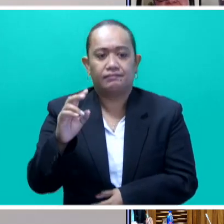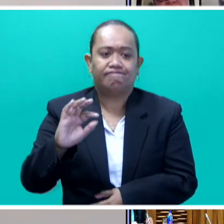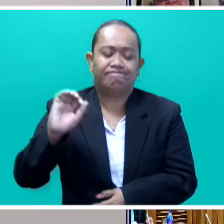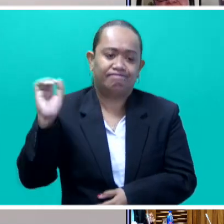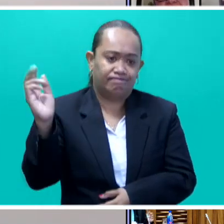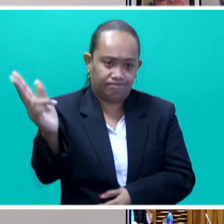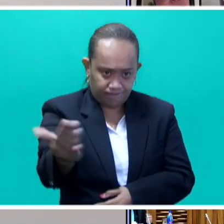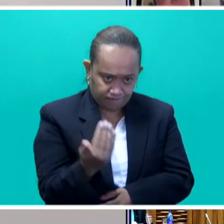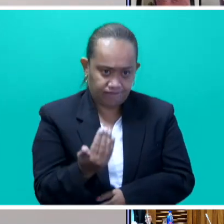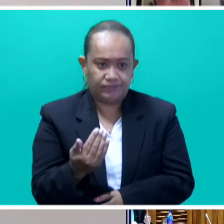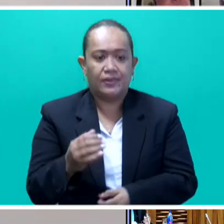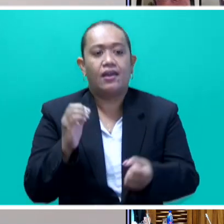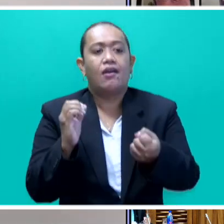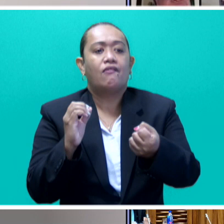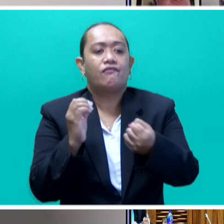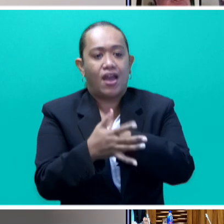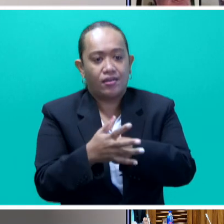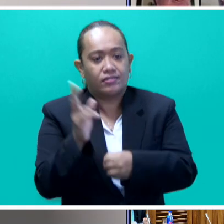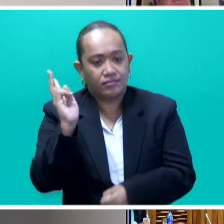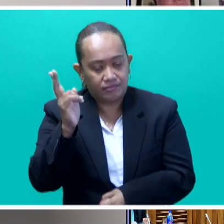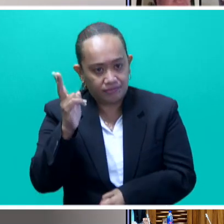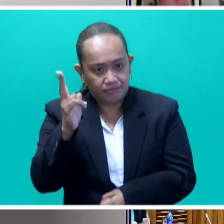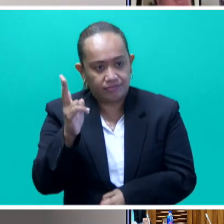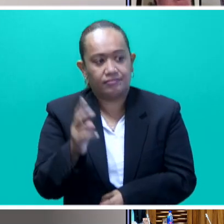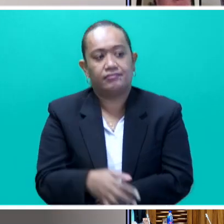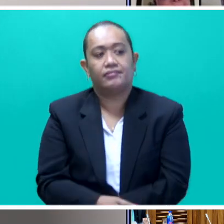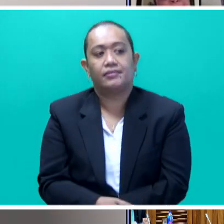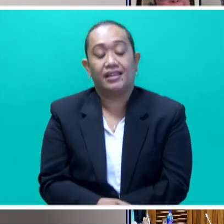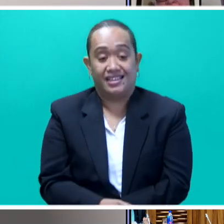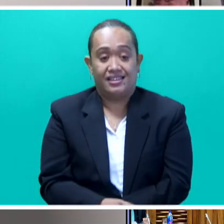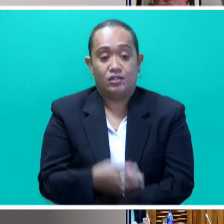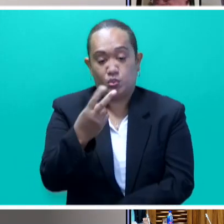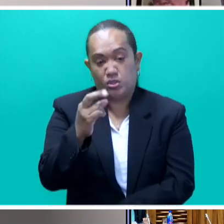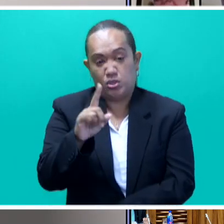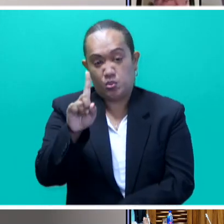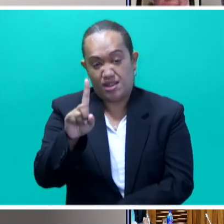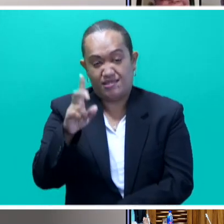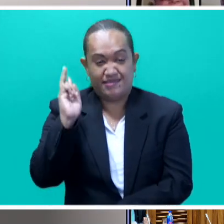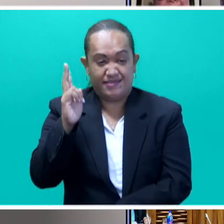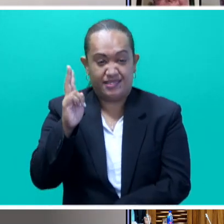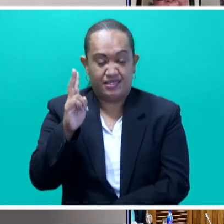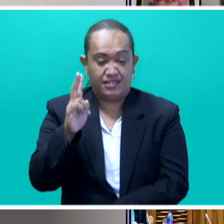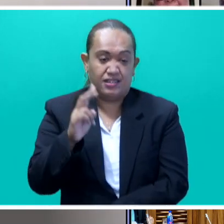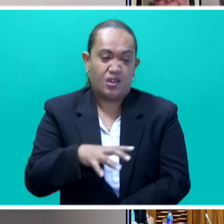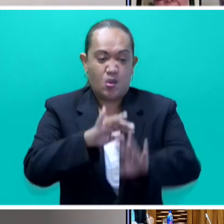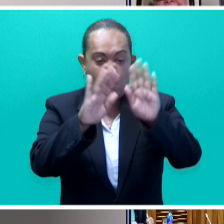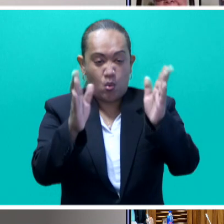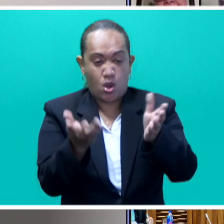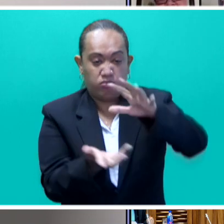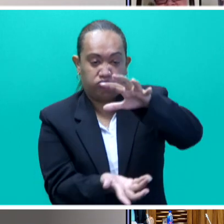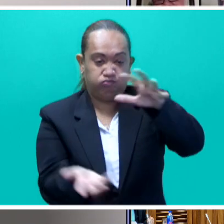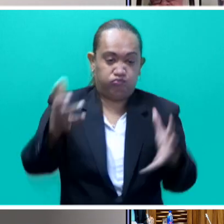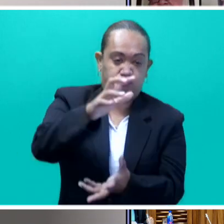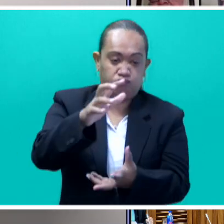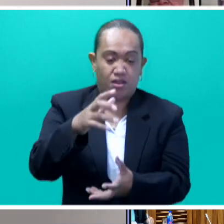of April 2021, our world has actually been turned upside down, as we all know. Mr. Speaker, sir, the Fijian